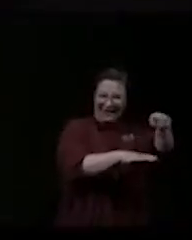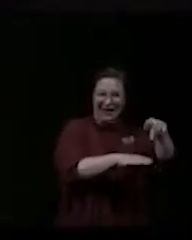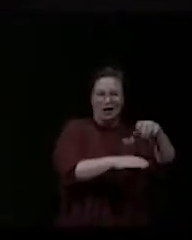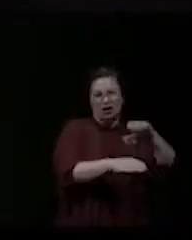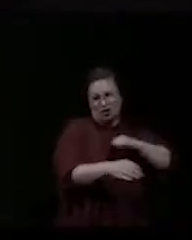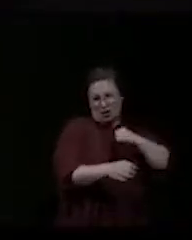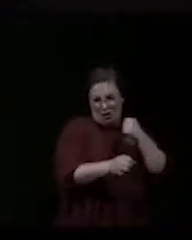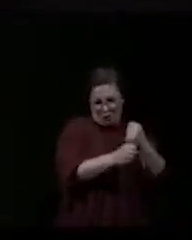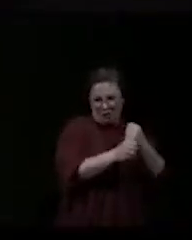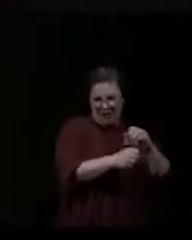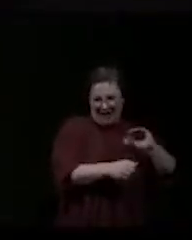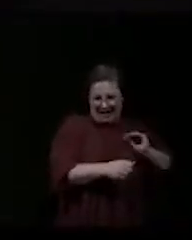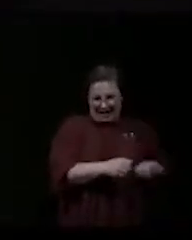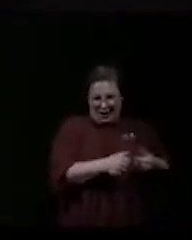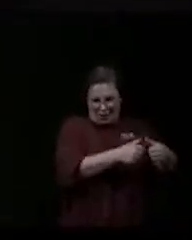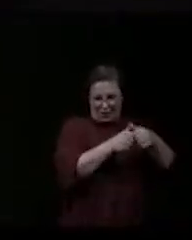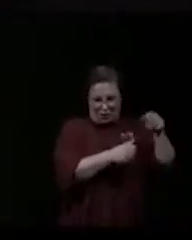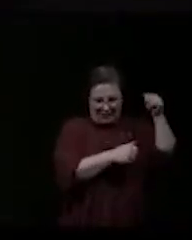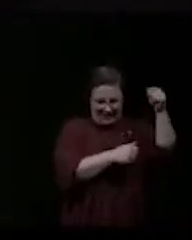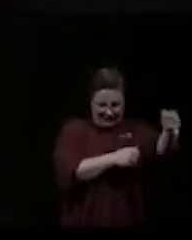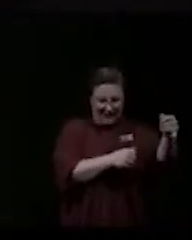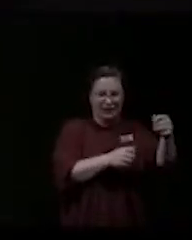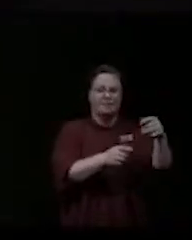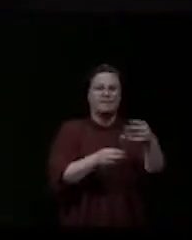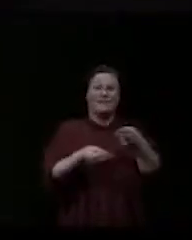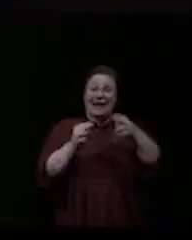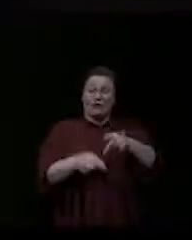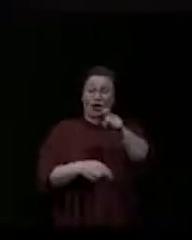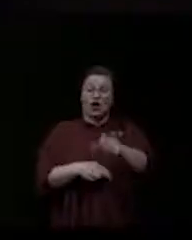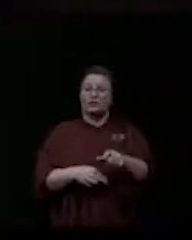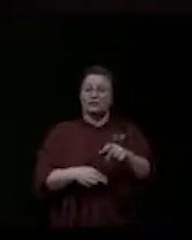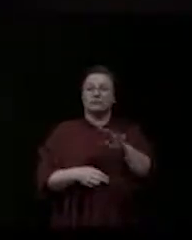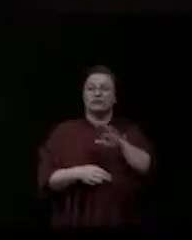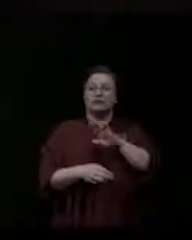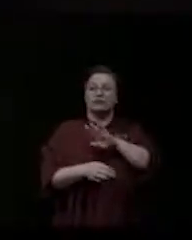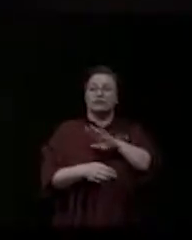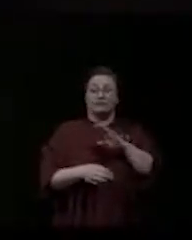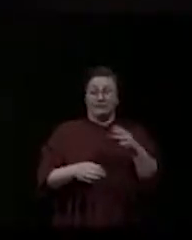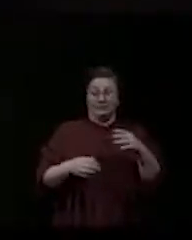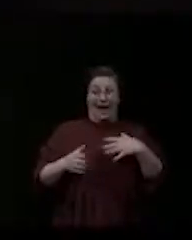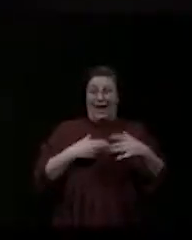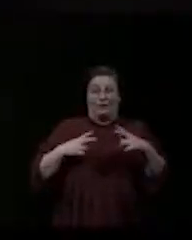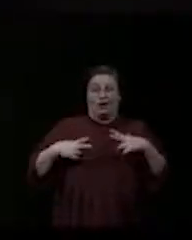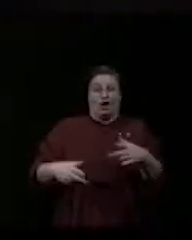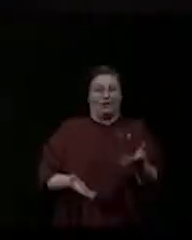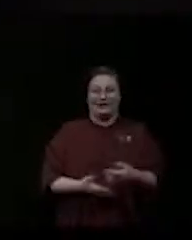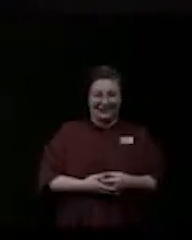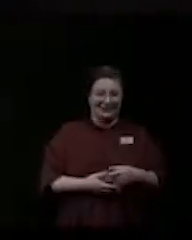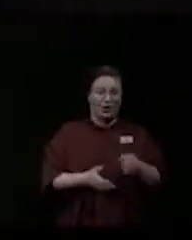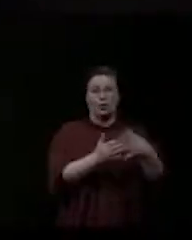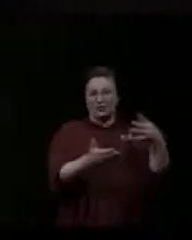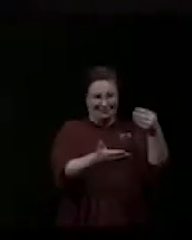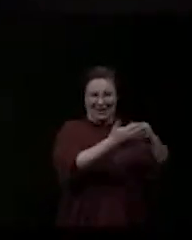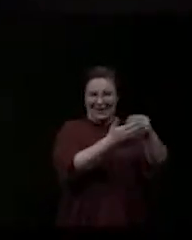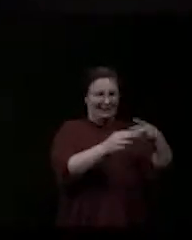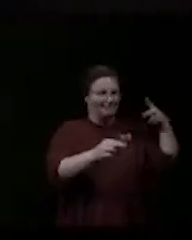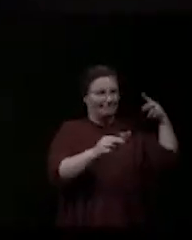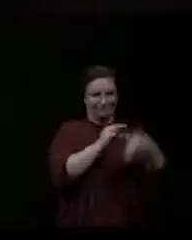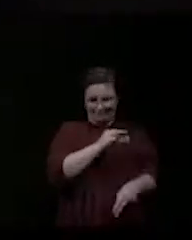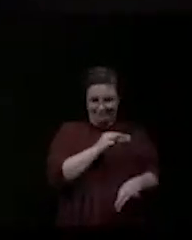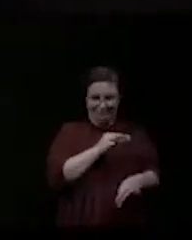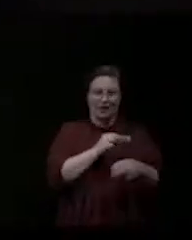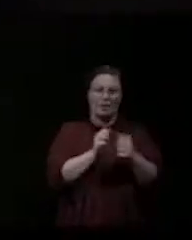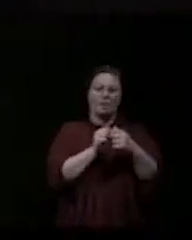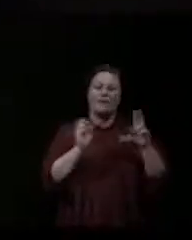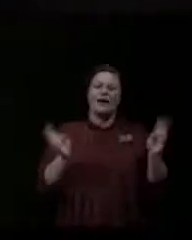a woman human rights organization who has no job anymore because the funding has all been cut. What